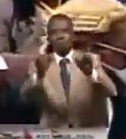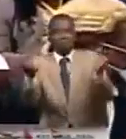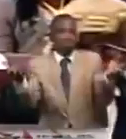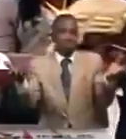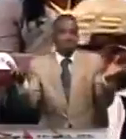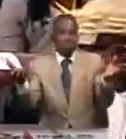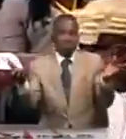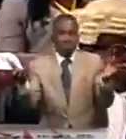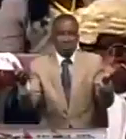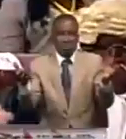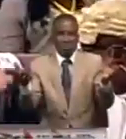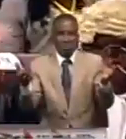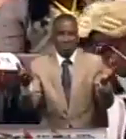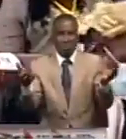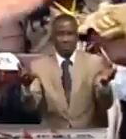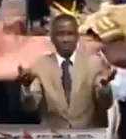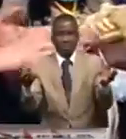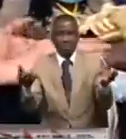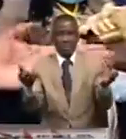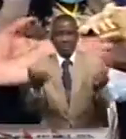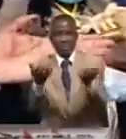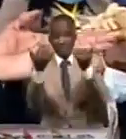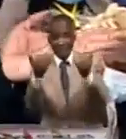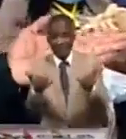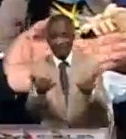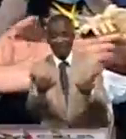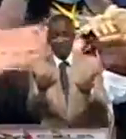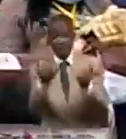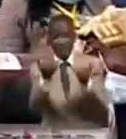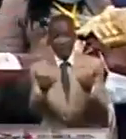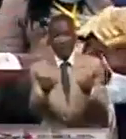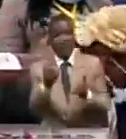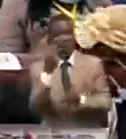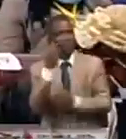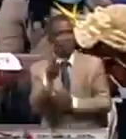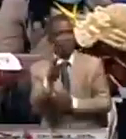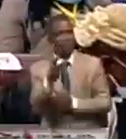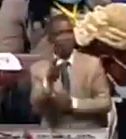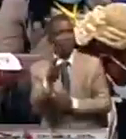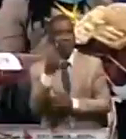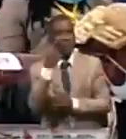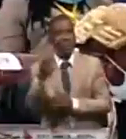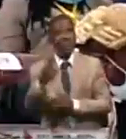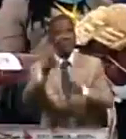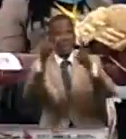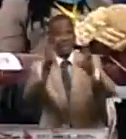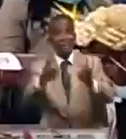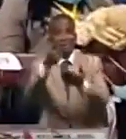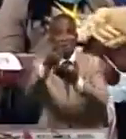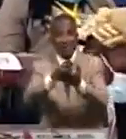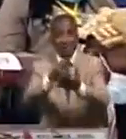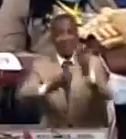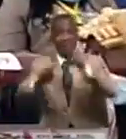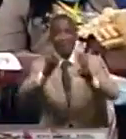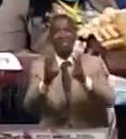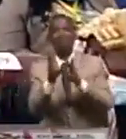that's common ground between us. So in this case, we move to the case management stage. And in